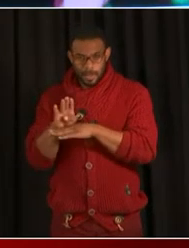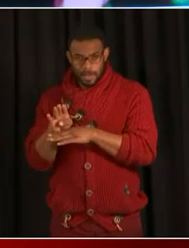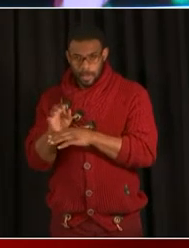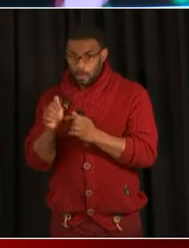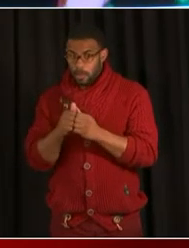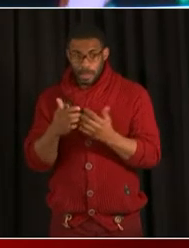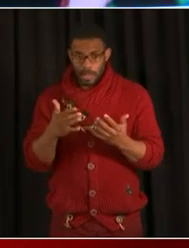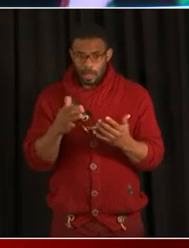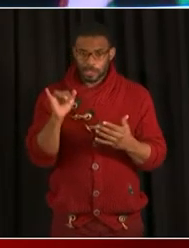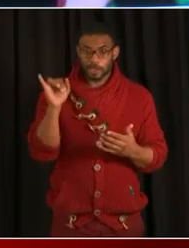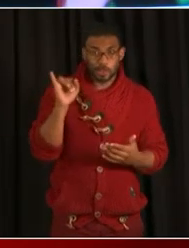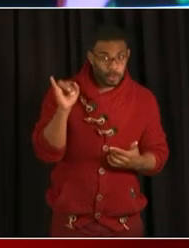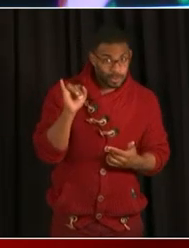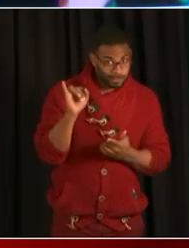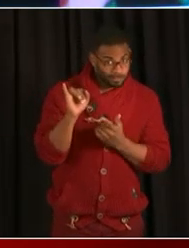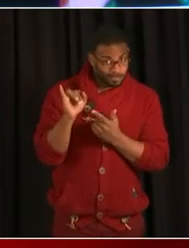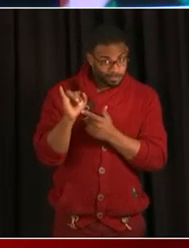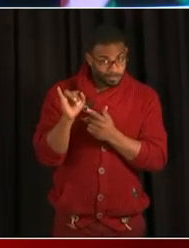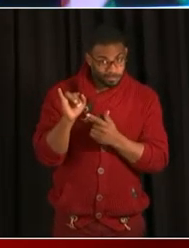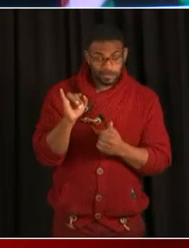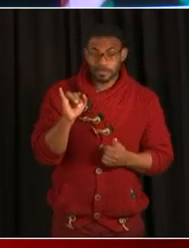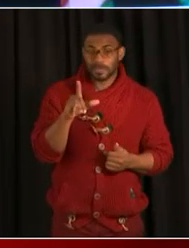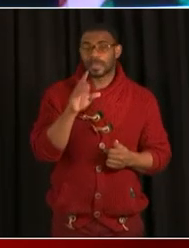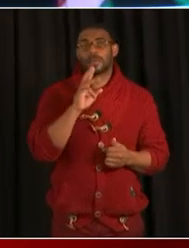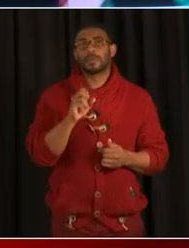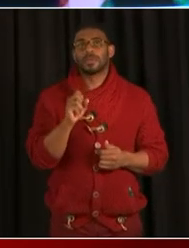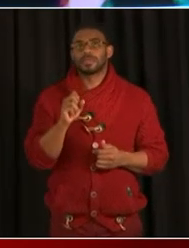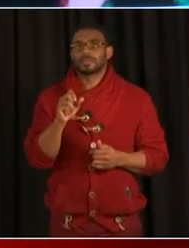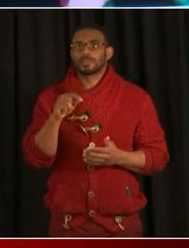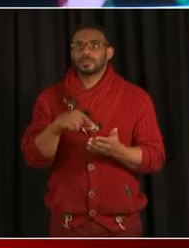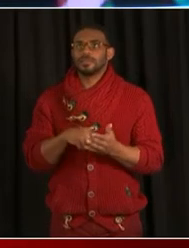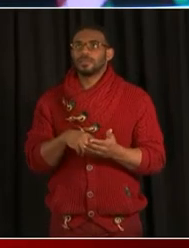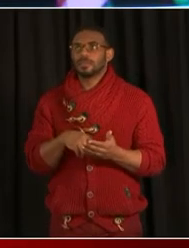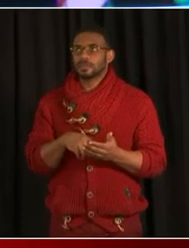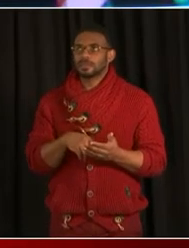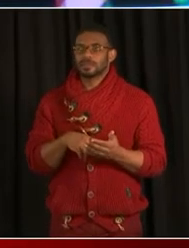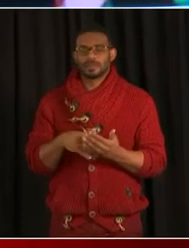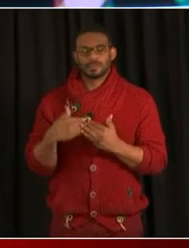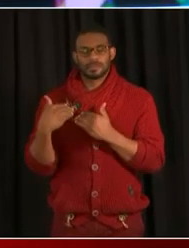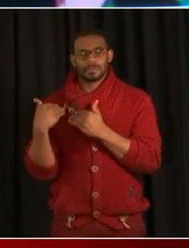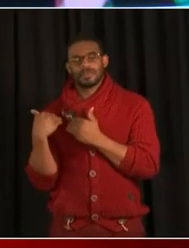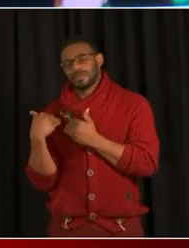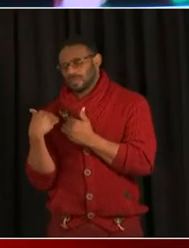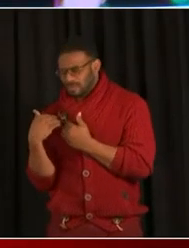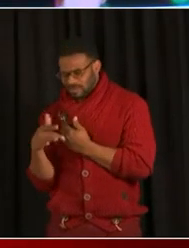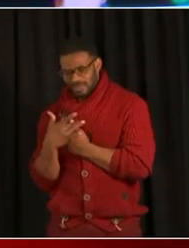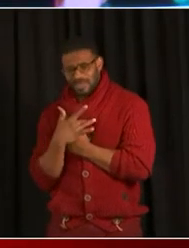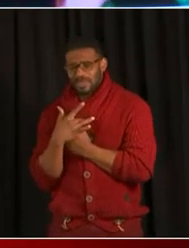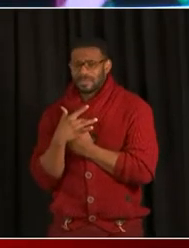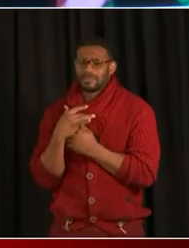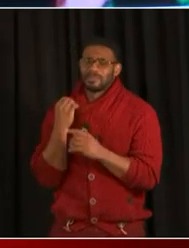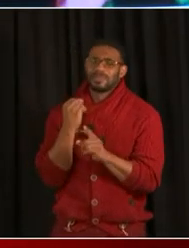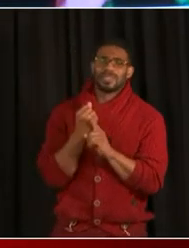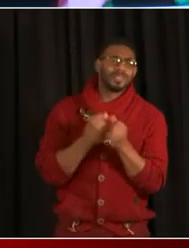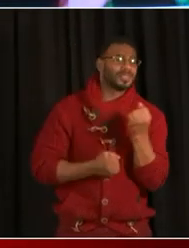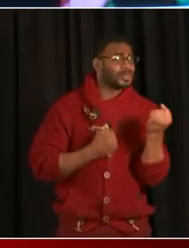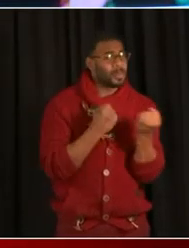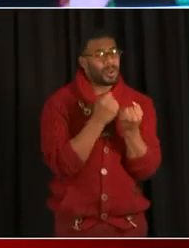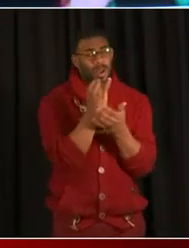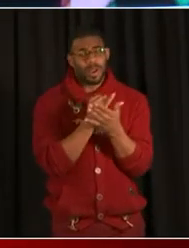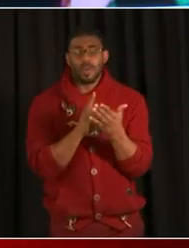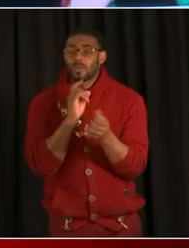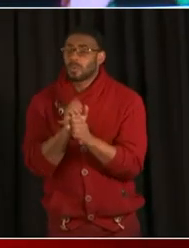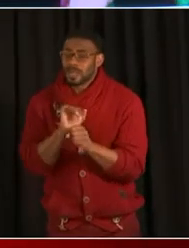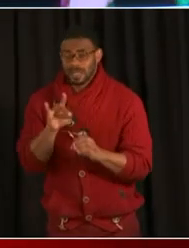and without insurance, and it was this weight that we felt in supporting the